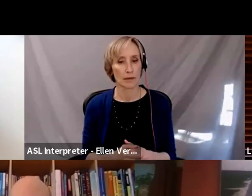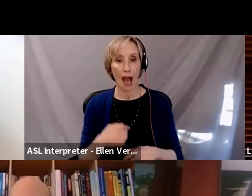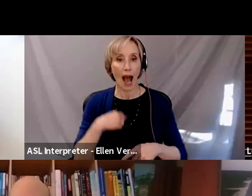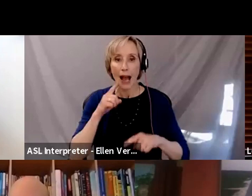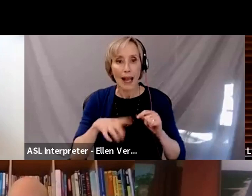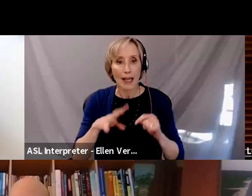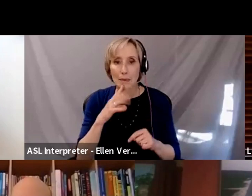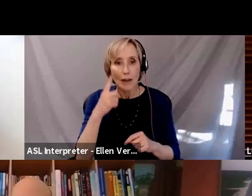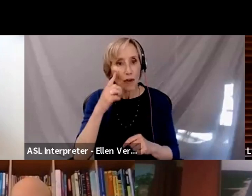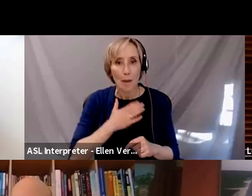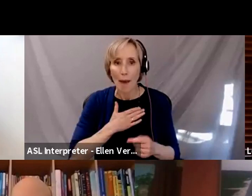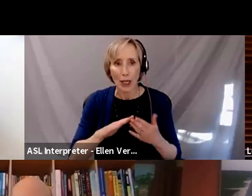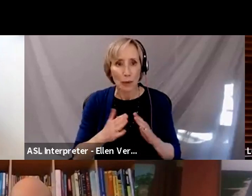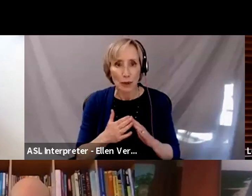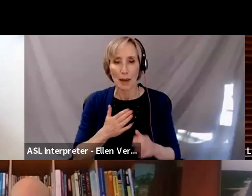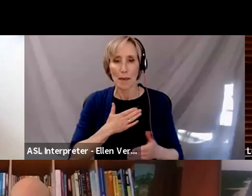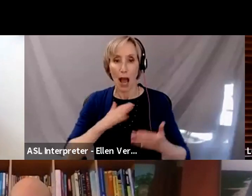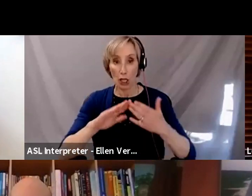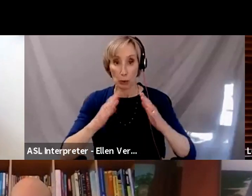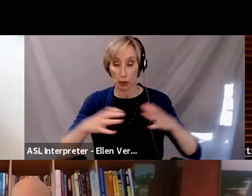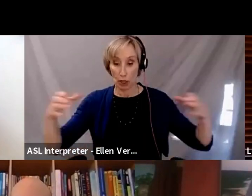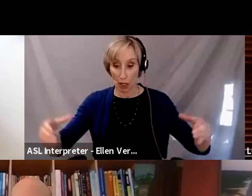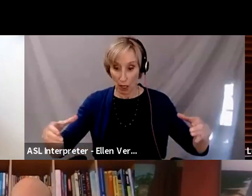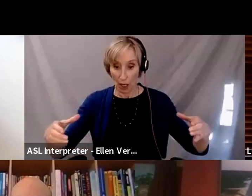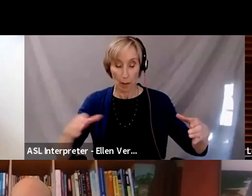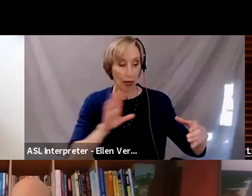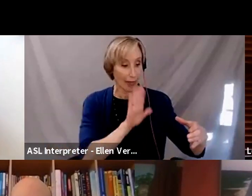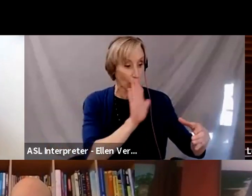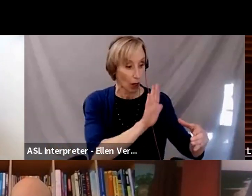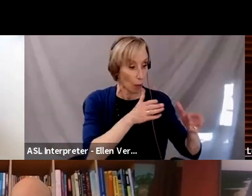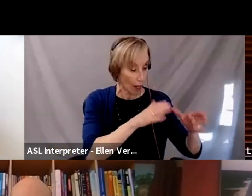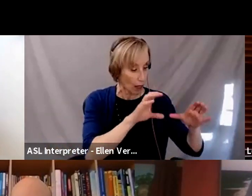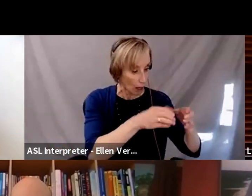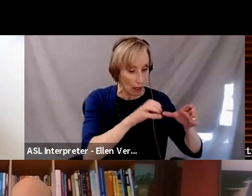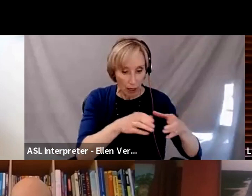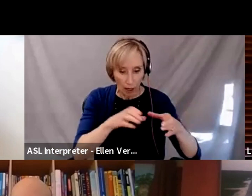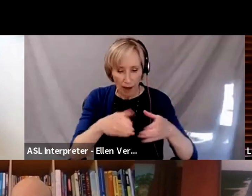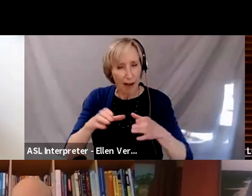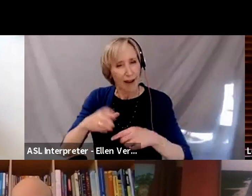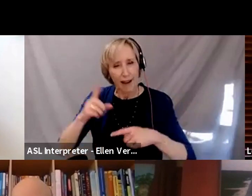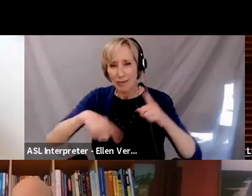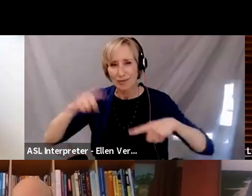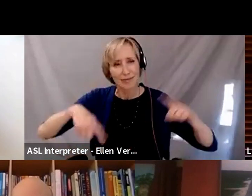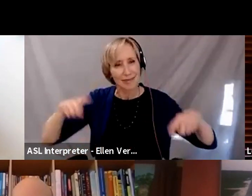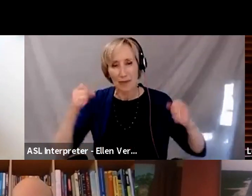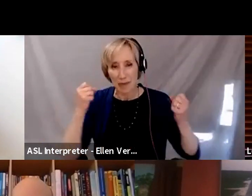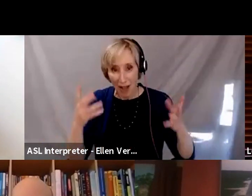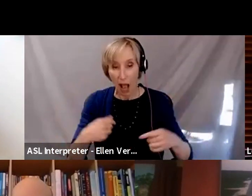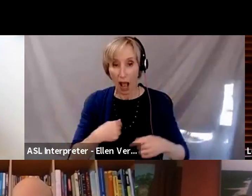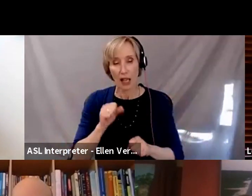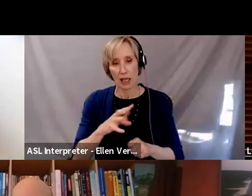are communities within my communities and communities within those communities, but I can speak of an individual from some of